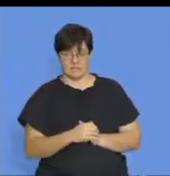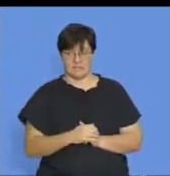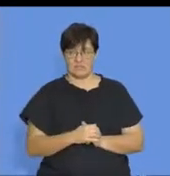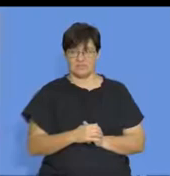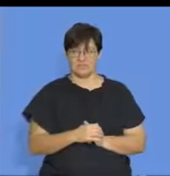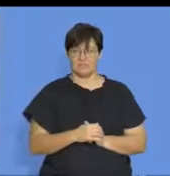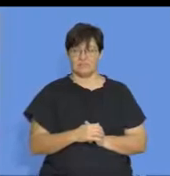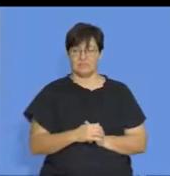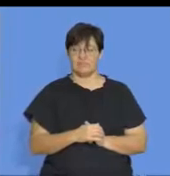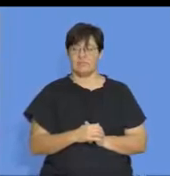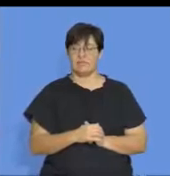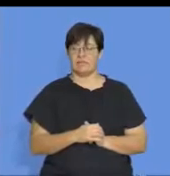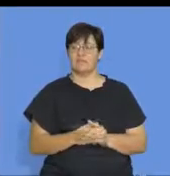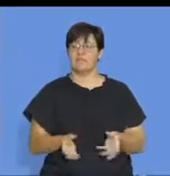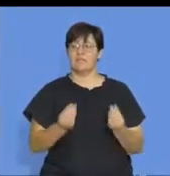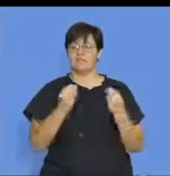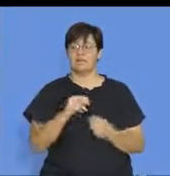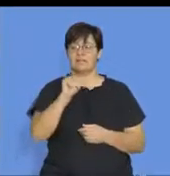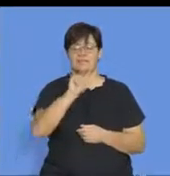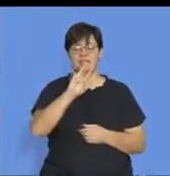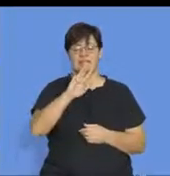435,000. And that gives us an amount of